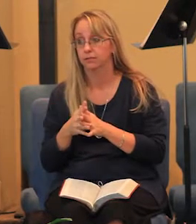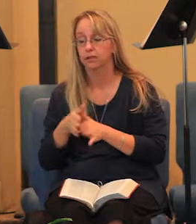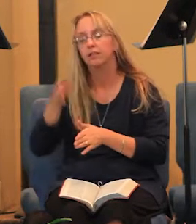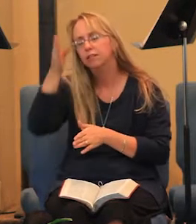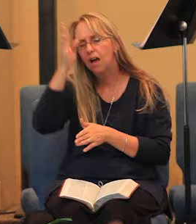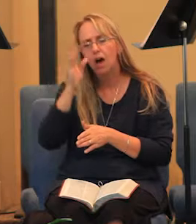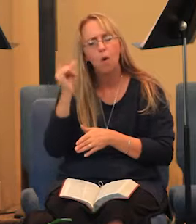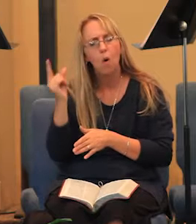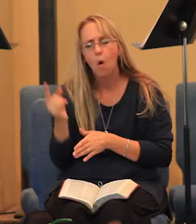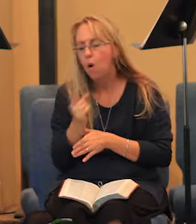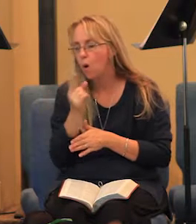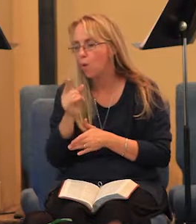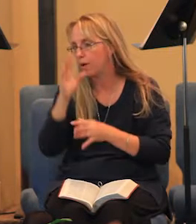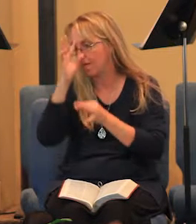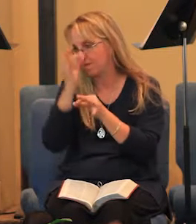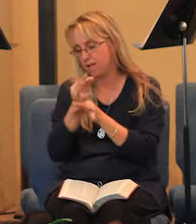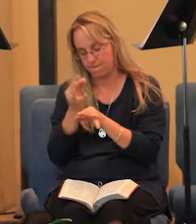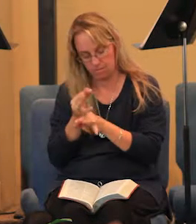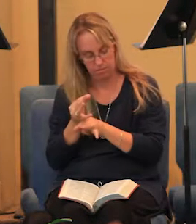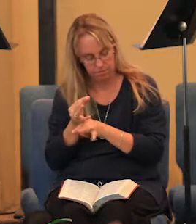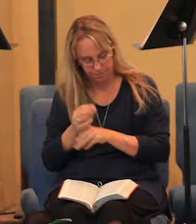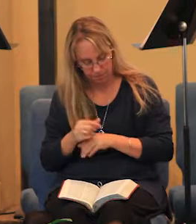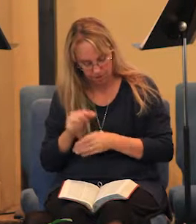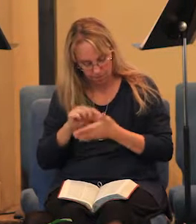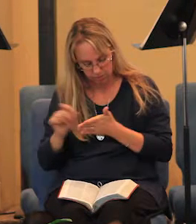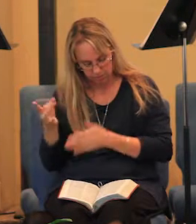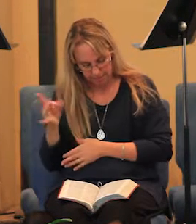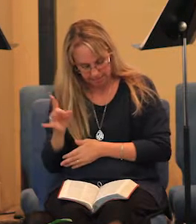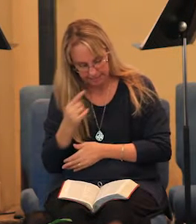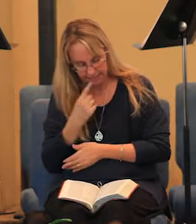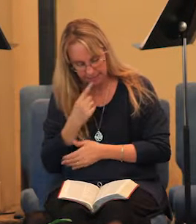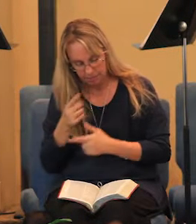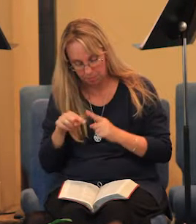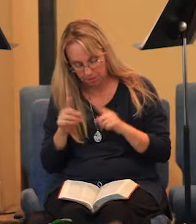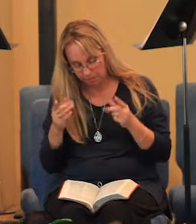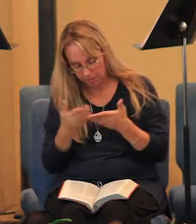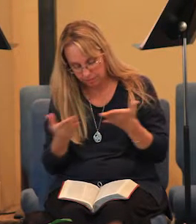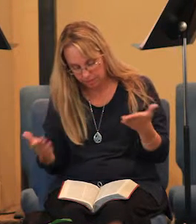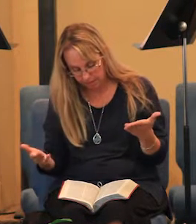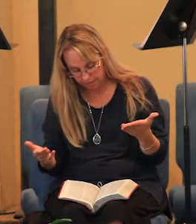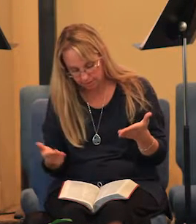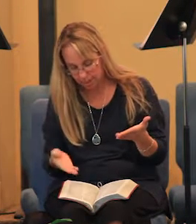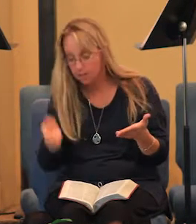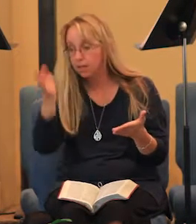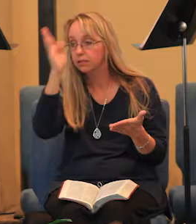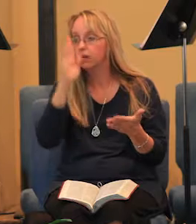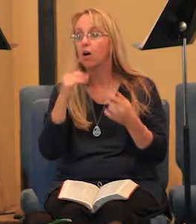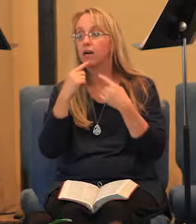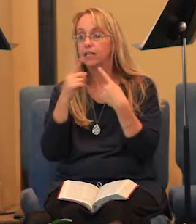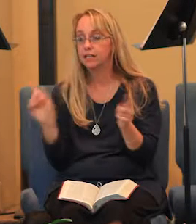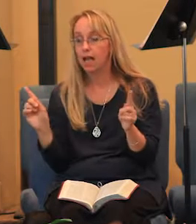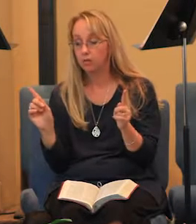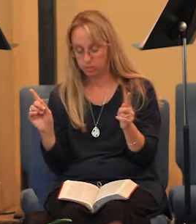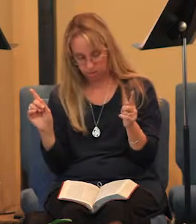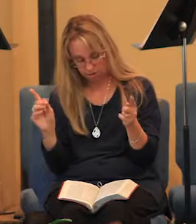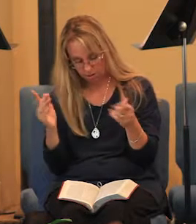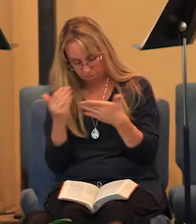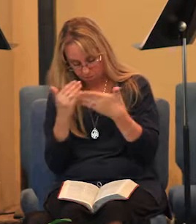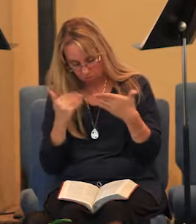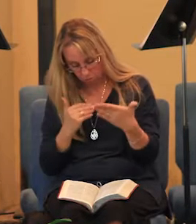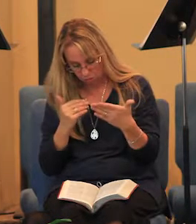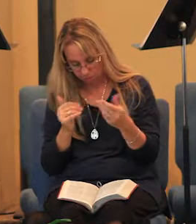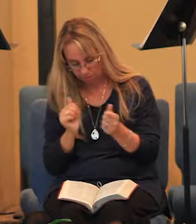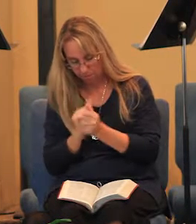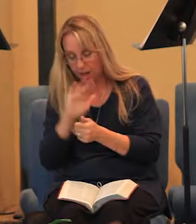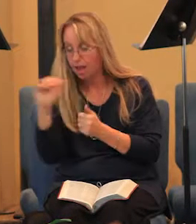God is always faithful to his plan. In verse 18, but the things which God announced beforehand by the mouth of all the